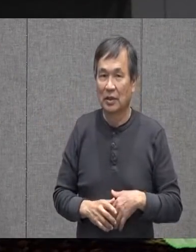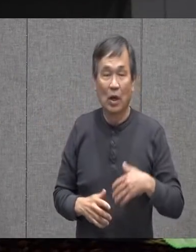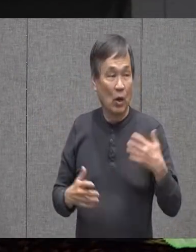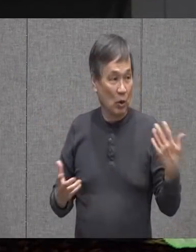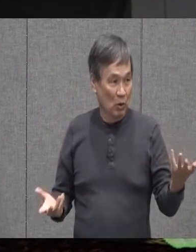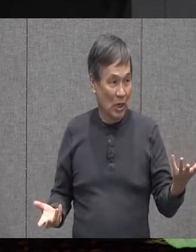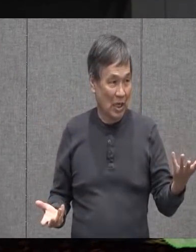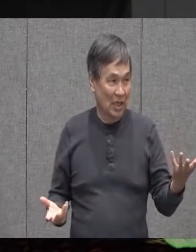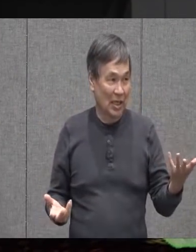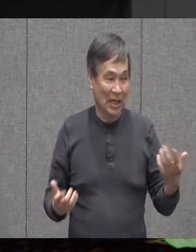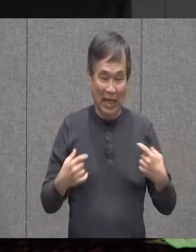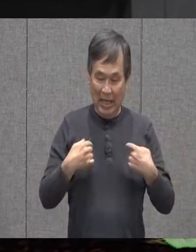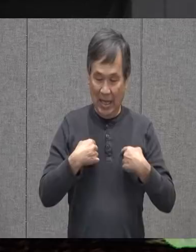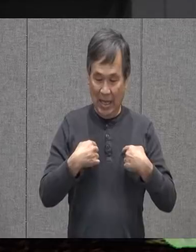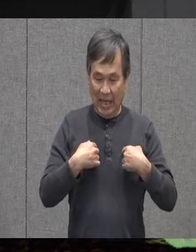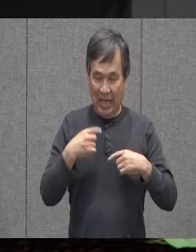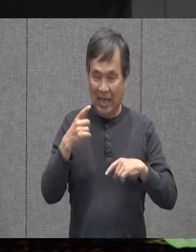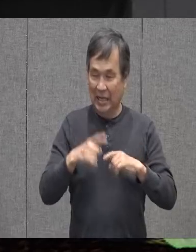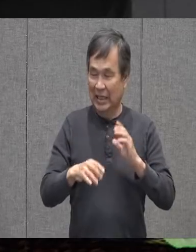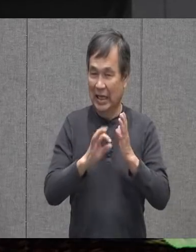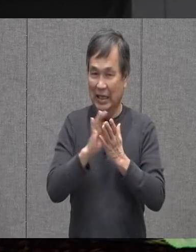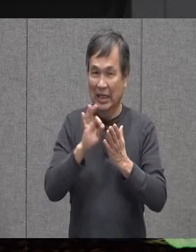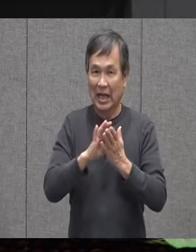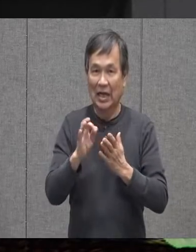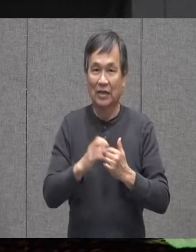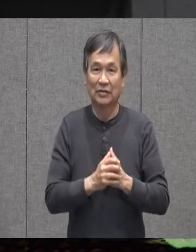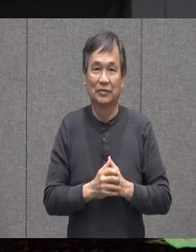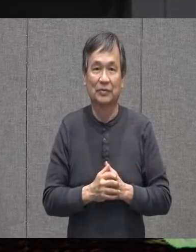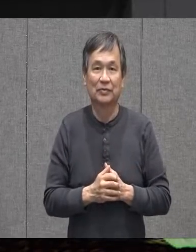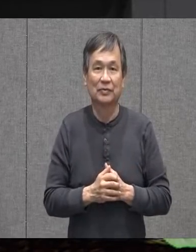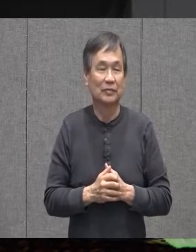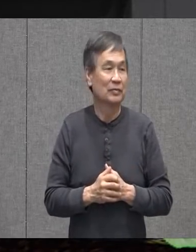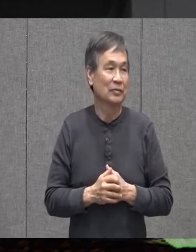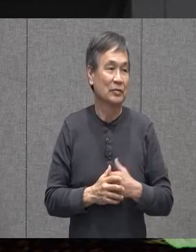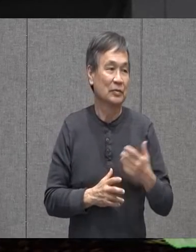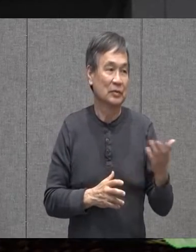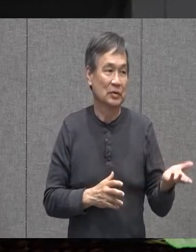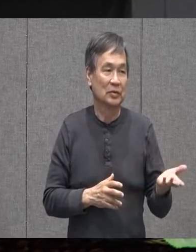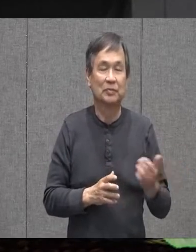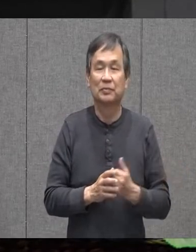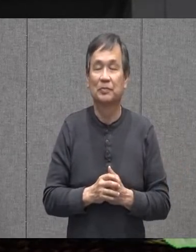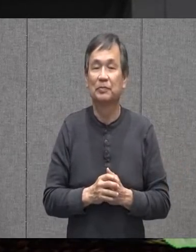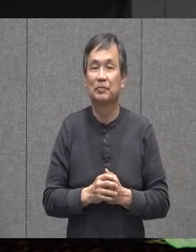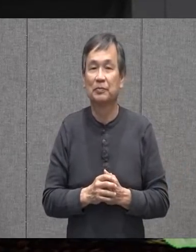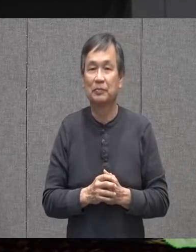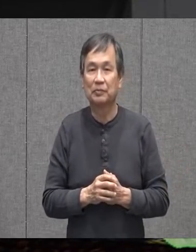Well, I can't count them, and he's been pretty close every time, so I'll just add a few to his number.